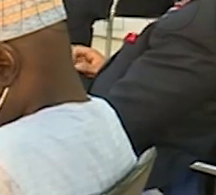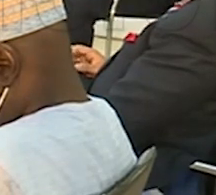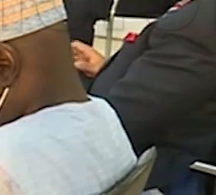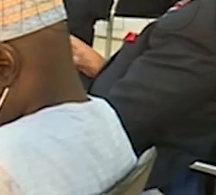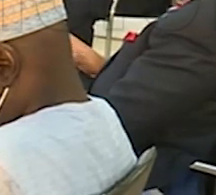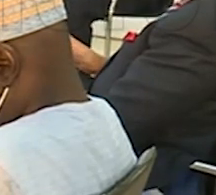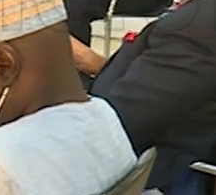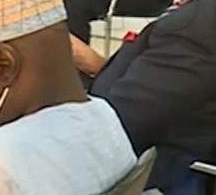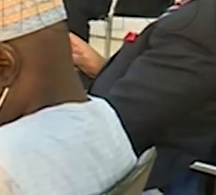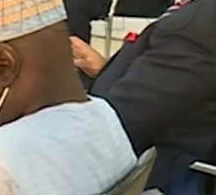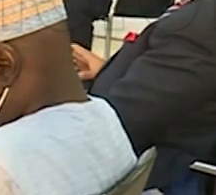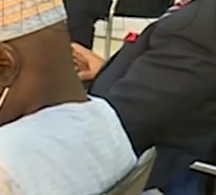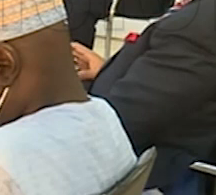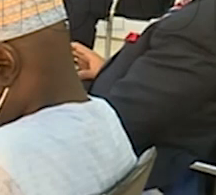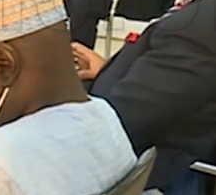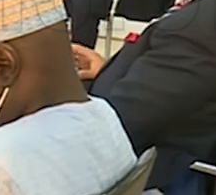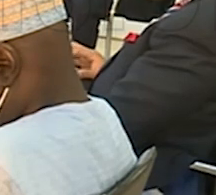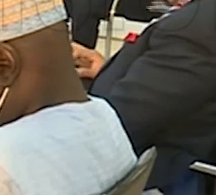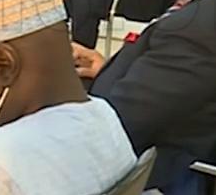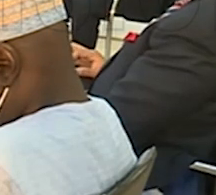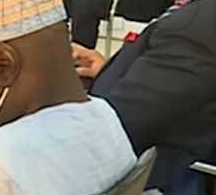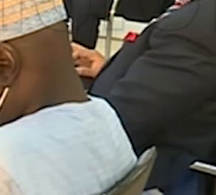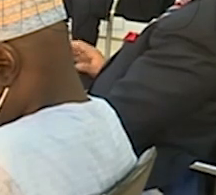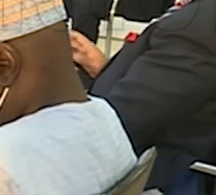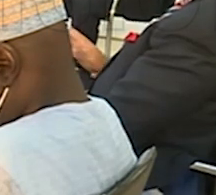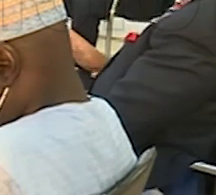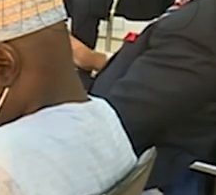Honorable Minister of State Education.